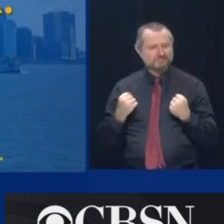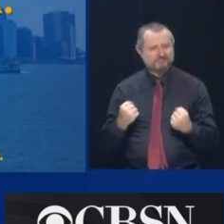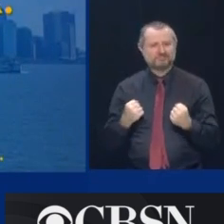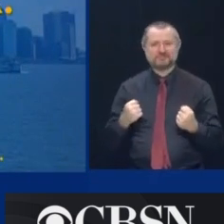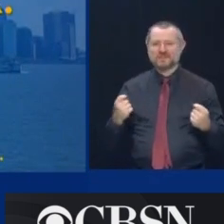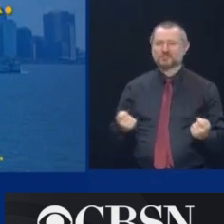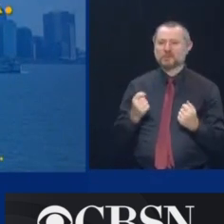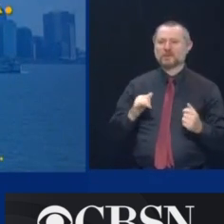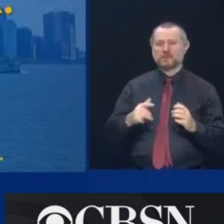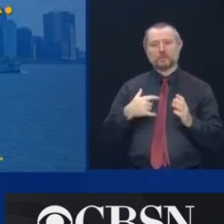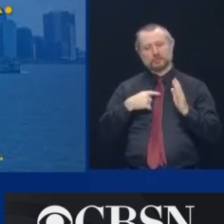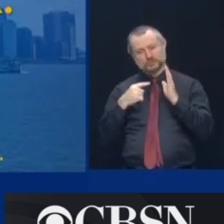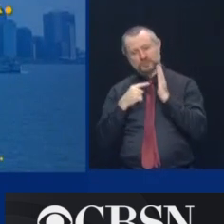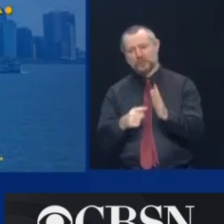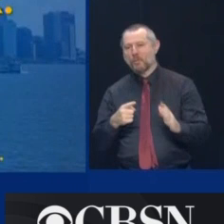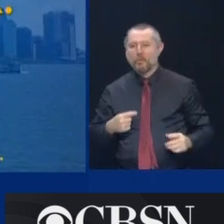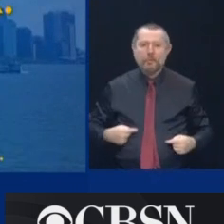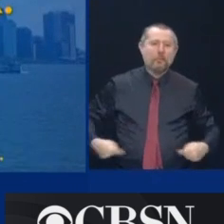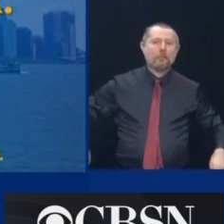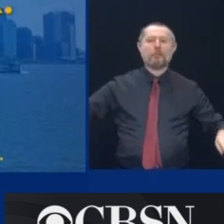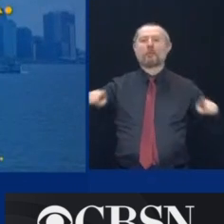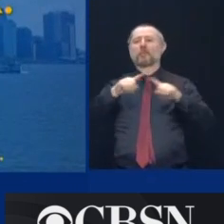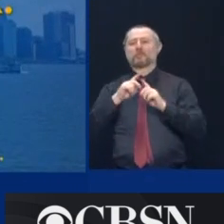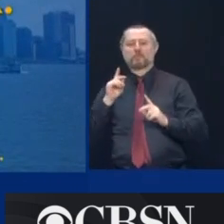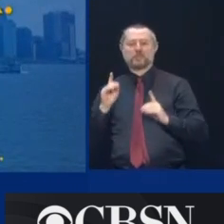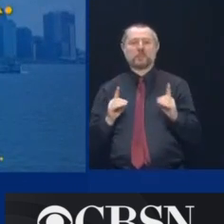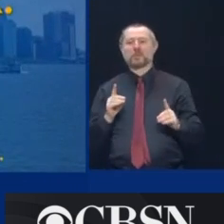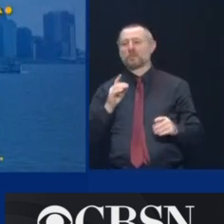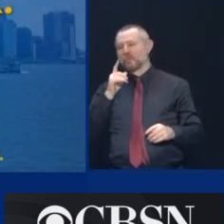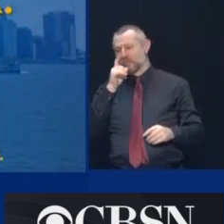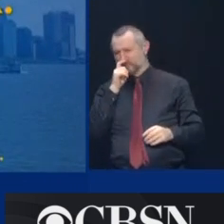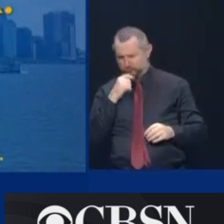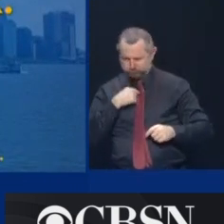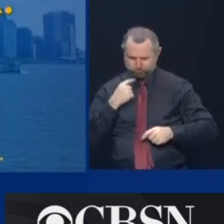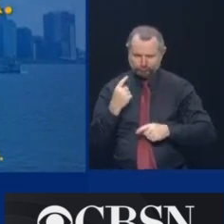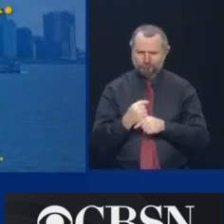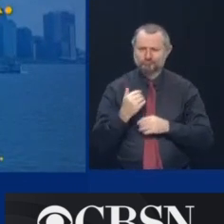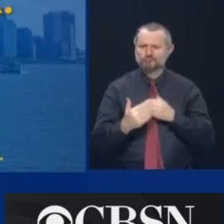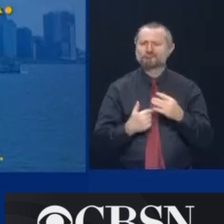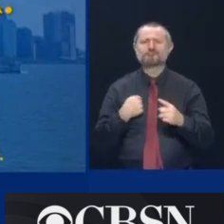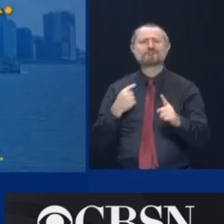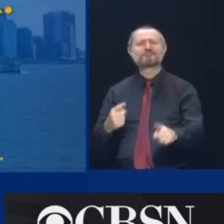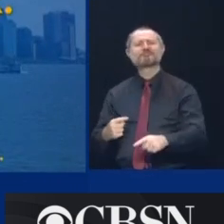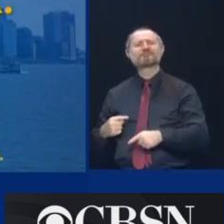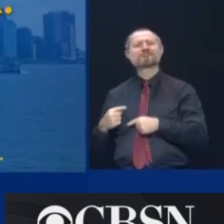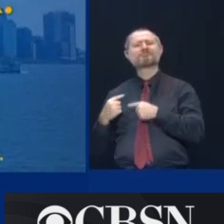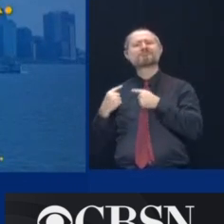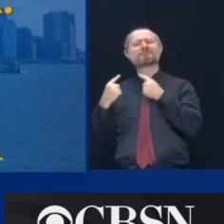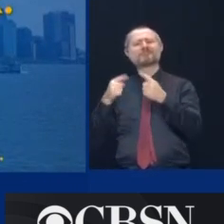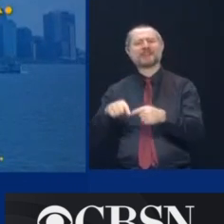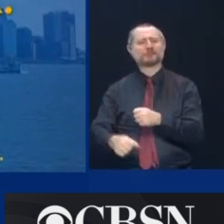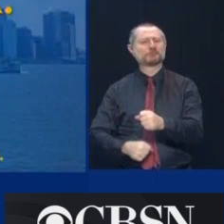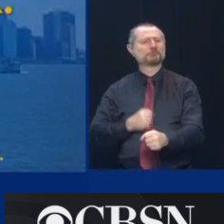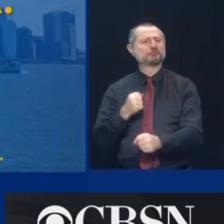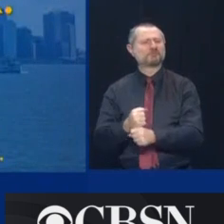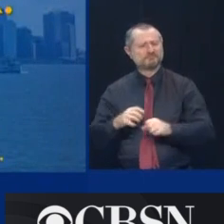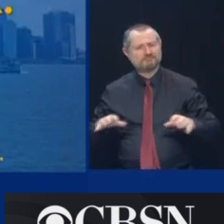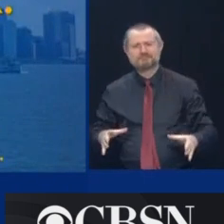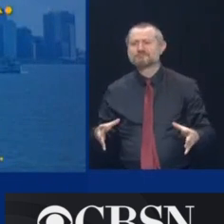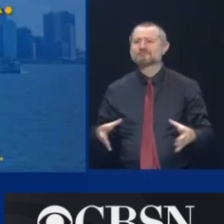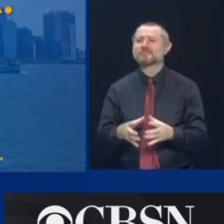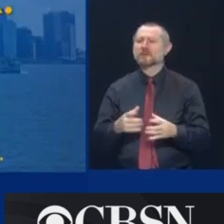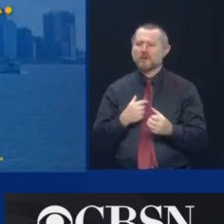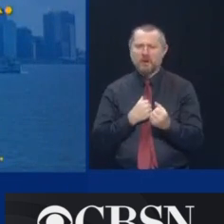representative of all those people who did the right thing this entire year for one another